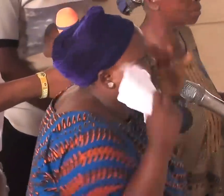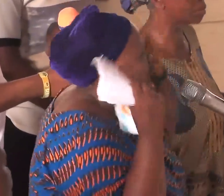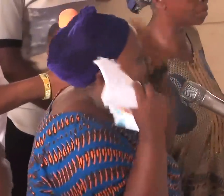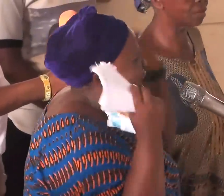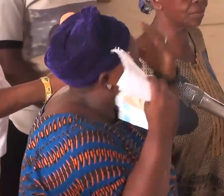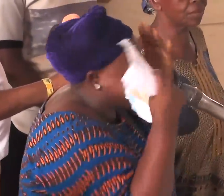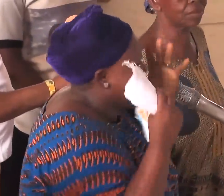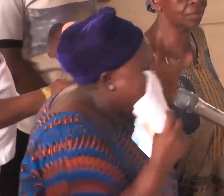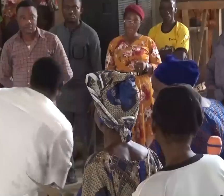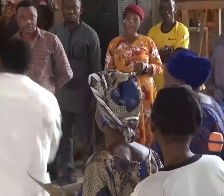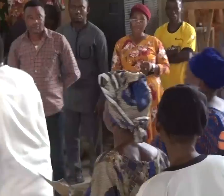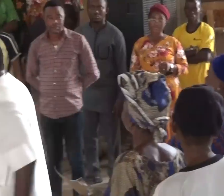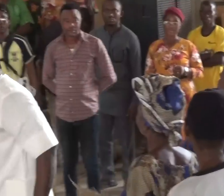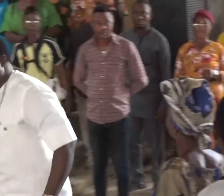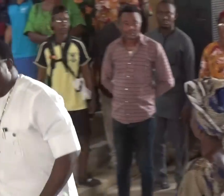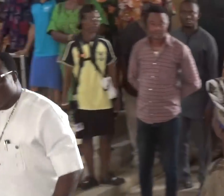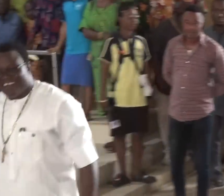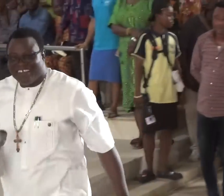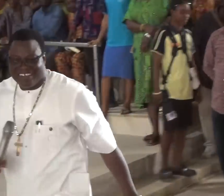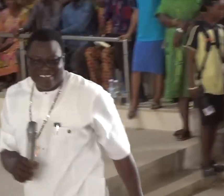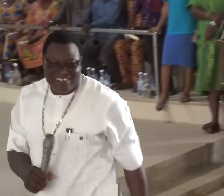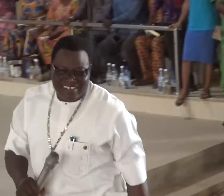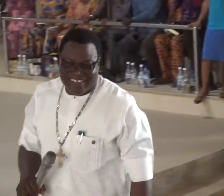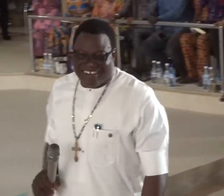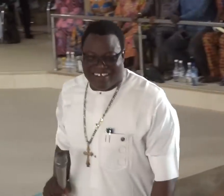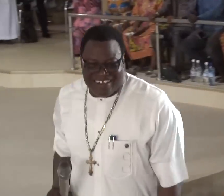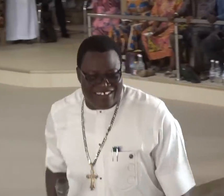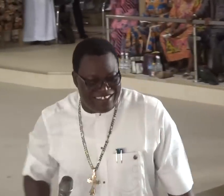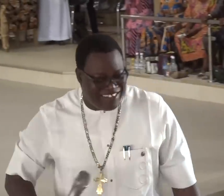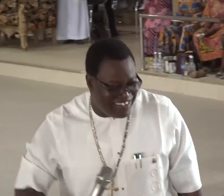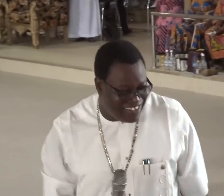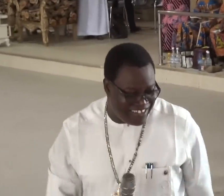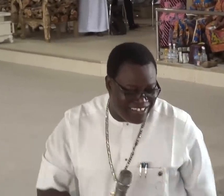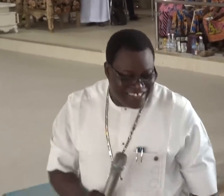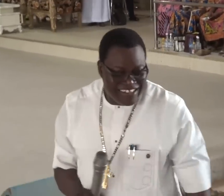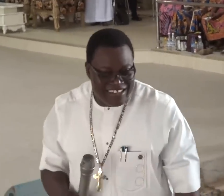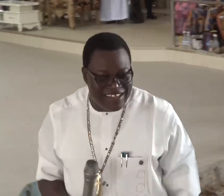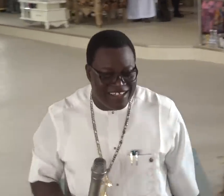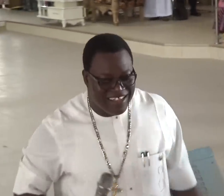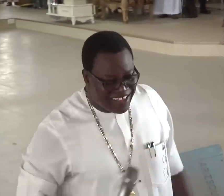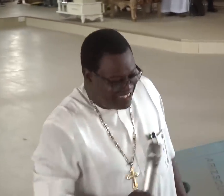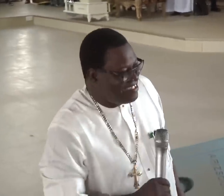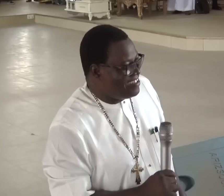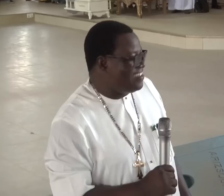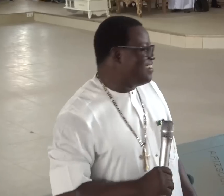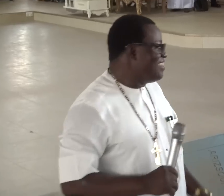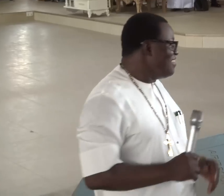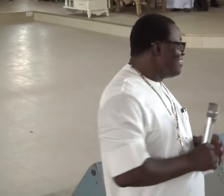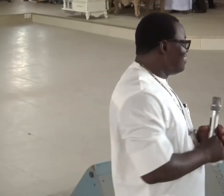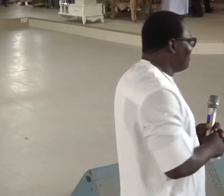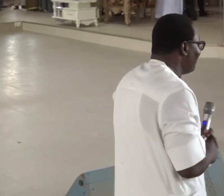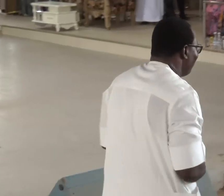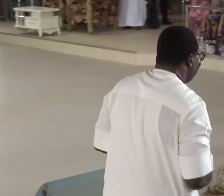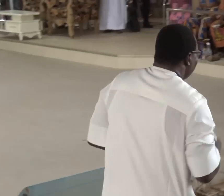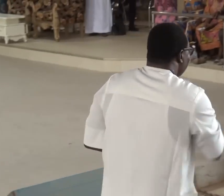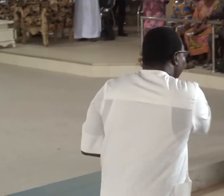le gboro kankan si yin lenu aya aporo lorun wa lori oke yi o